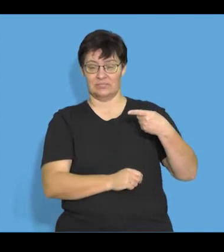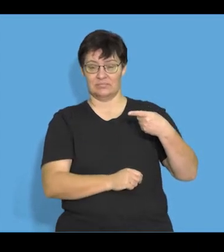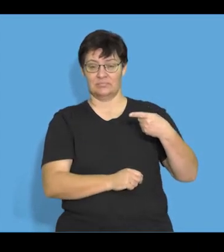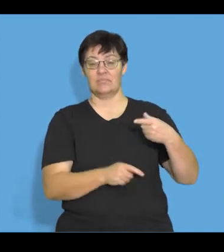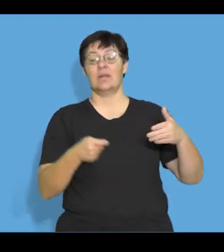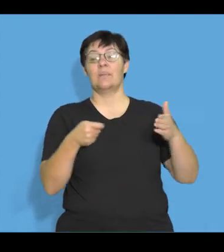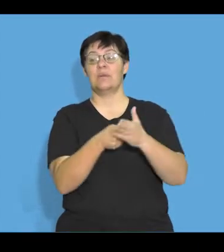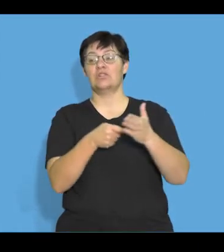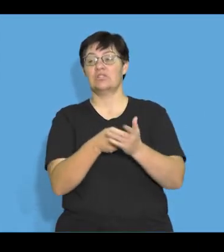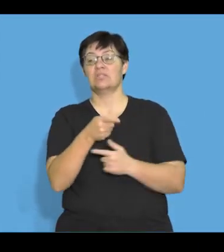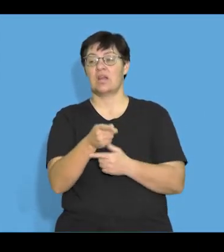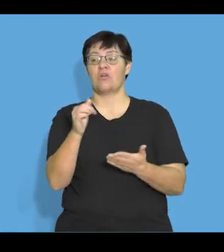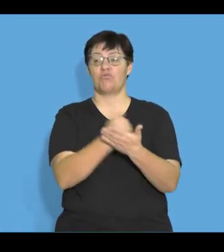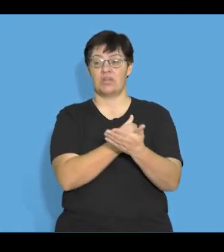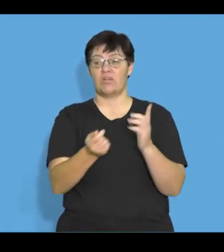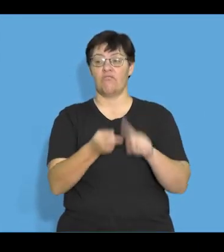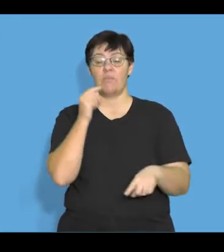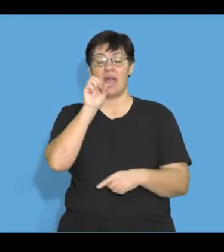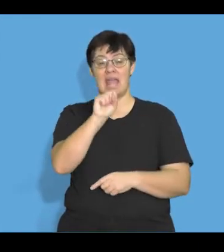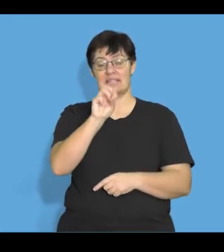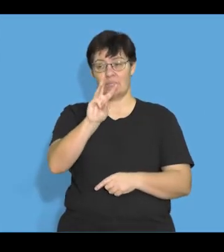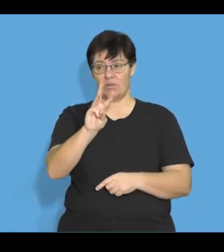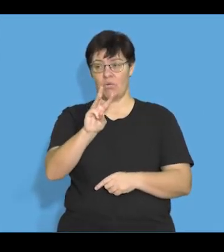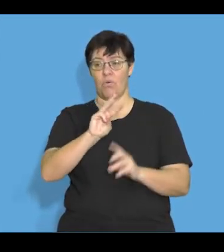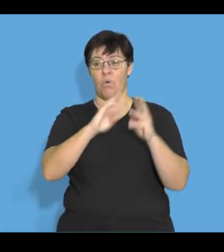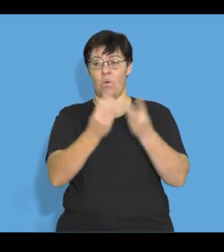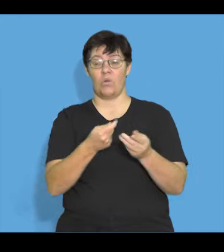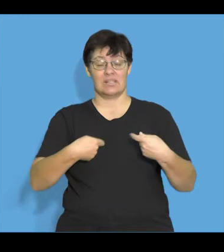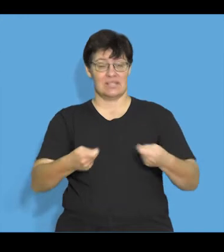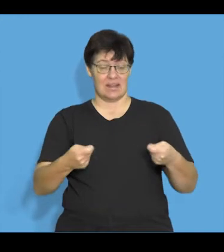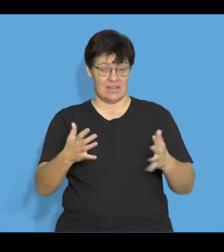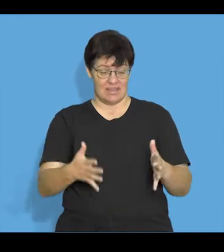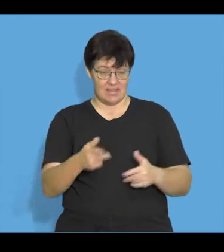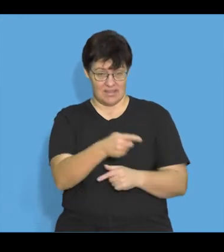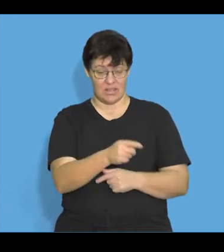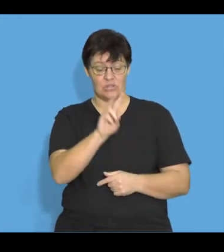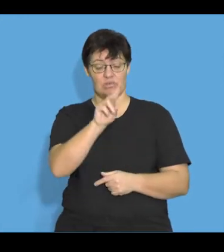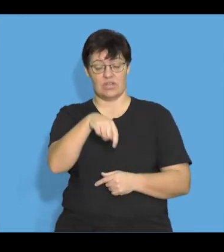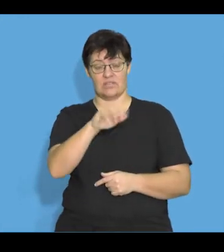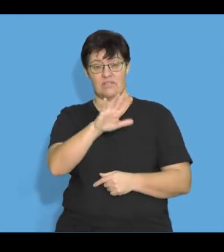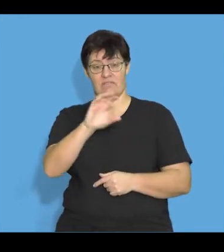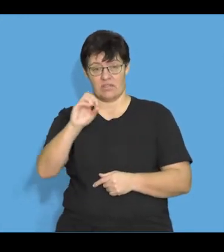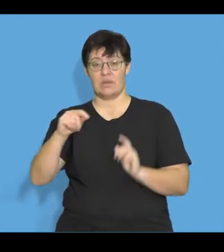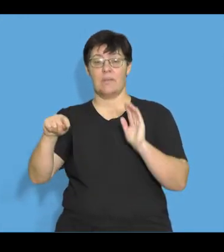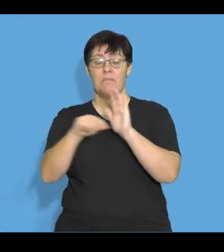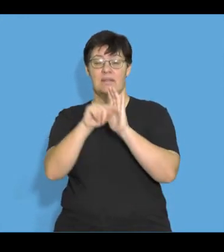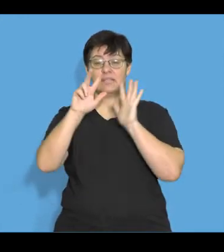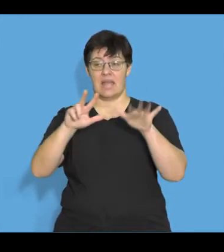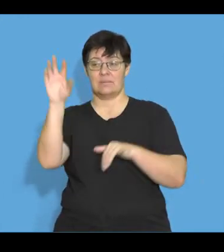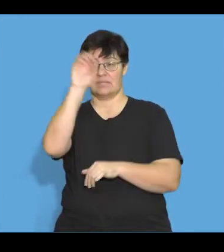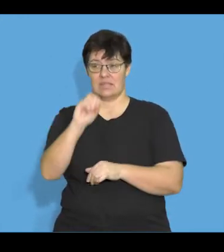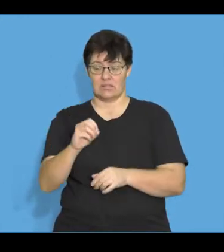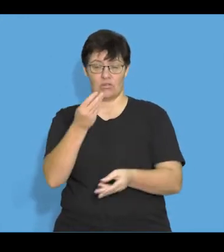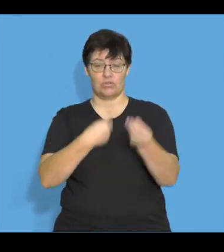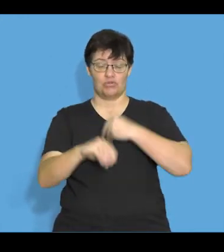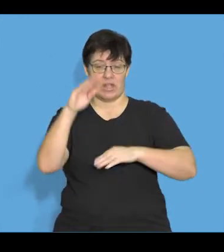Purchase goods on credit from SW wholesalers, 2,500 less 8% trade discount.